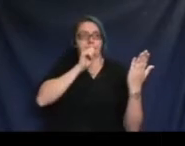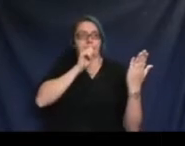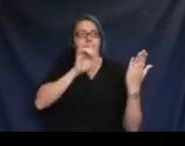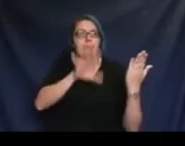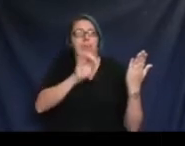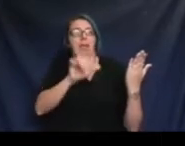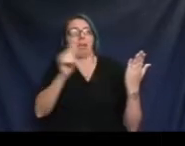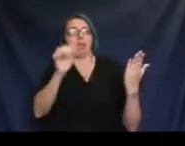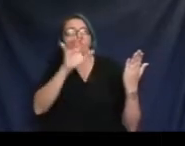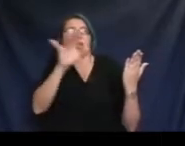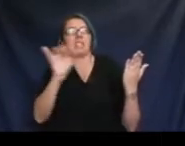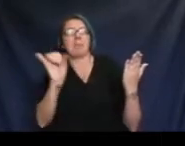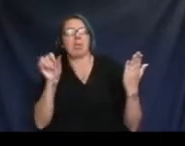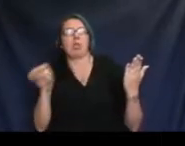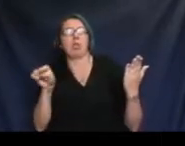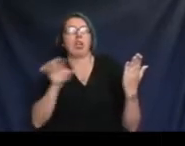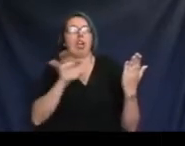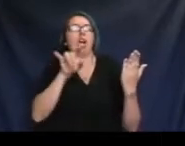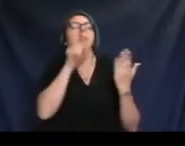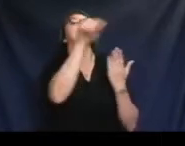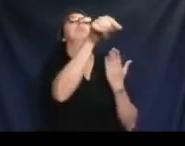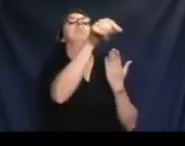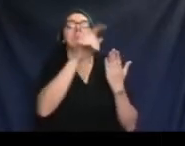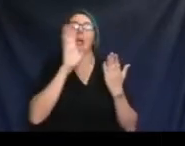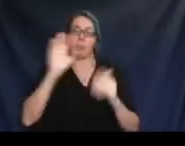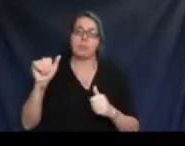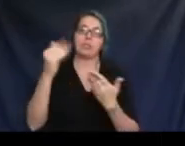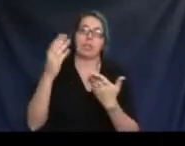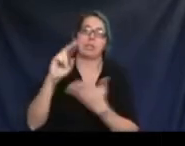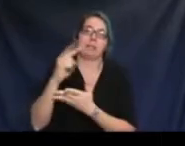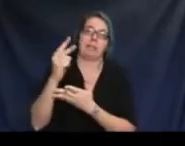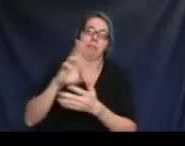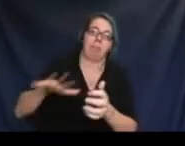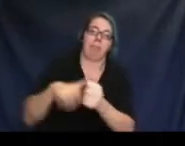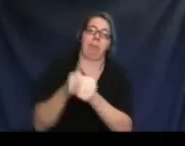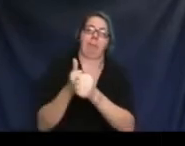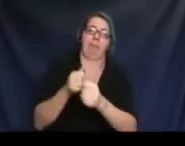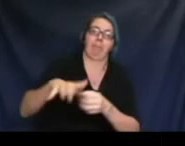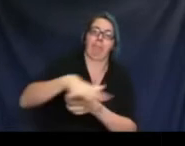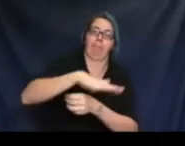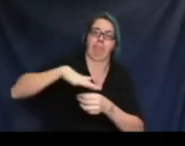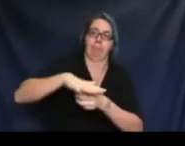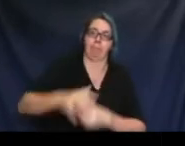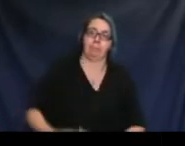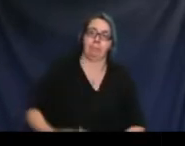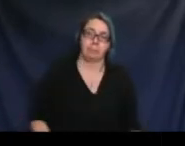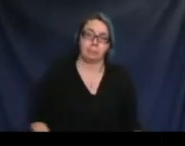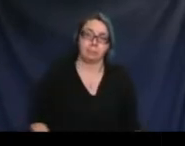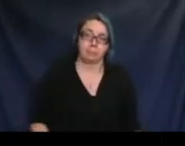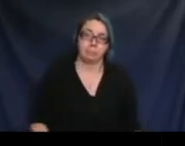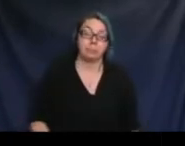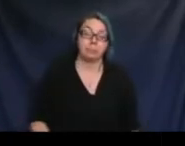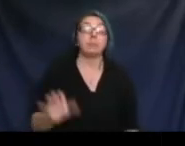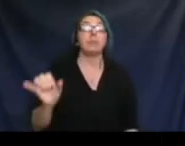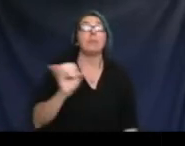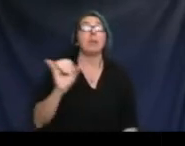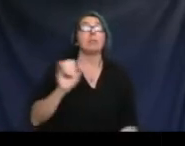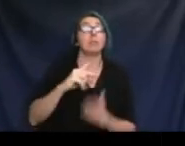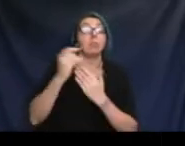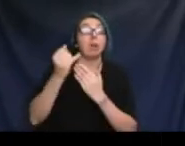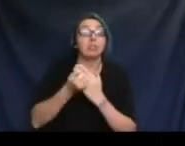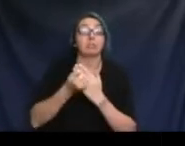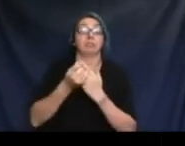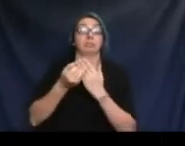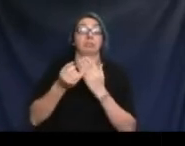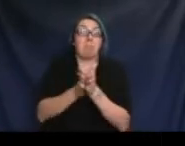privately owned. So there are, mural projects, projects within, say, shop windows, ways of thinking about